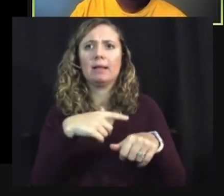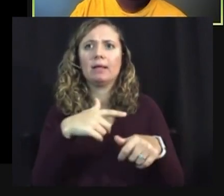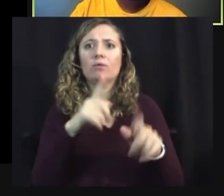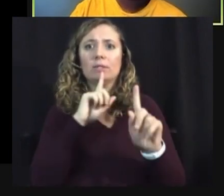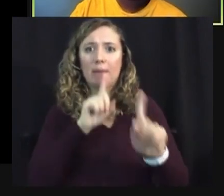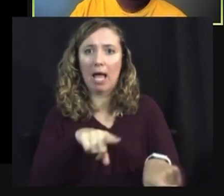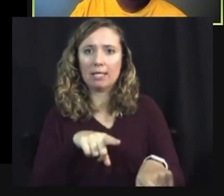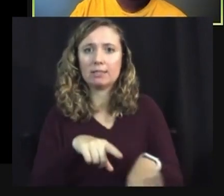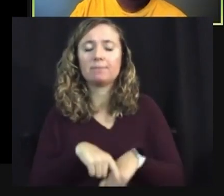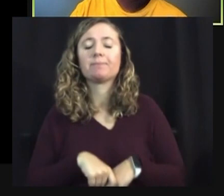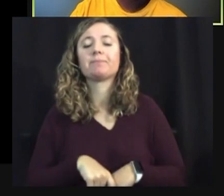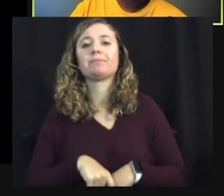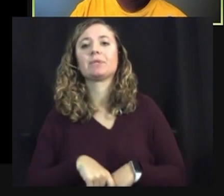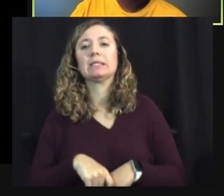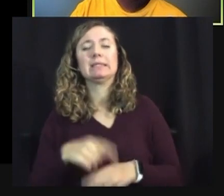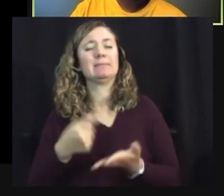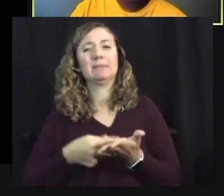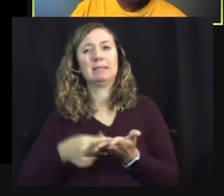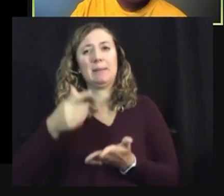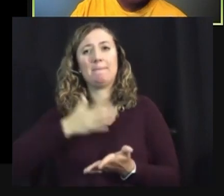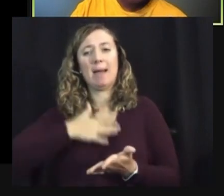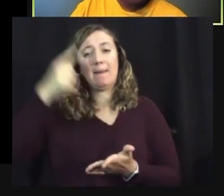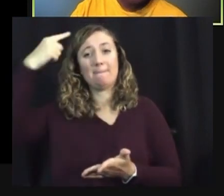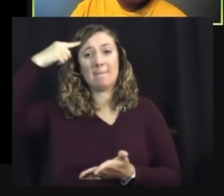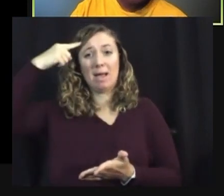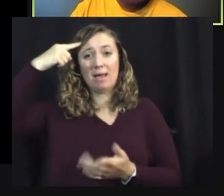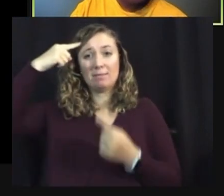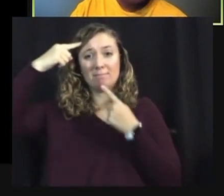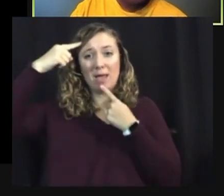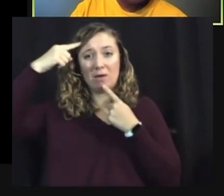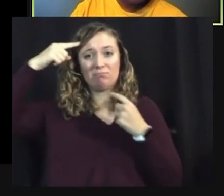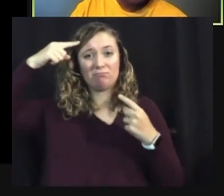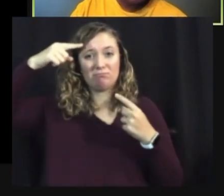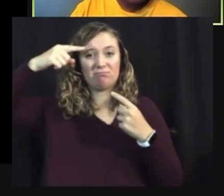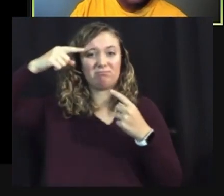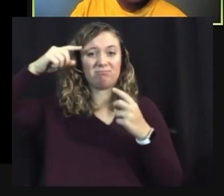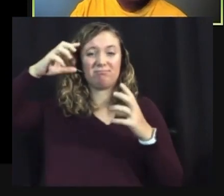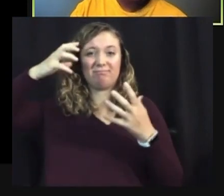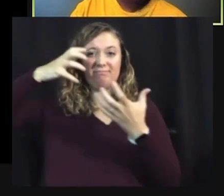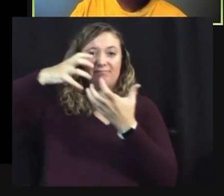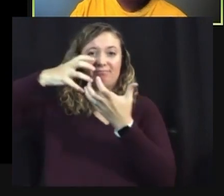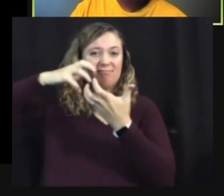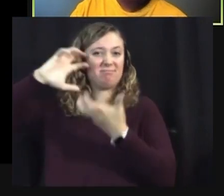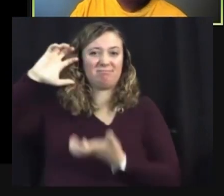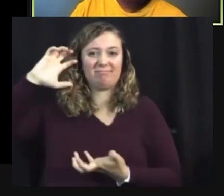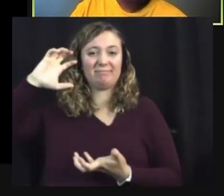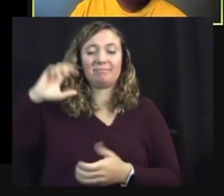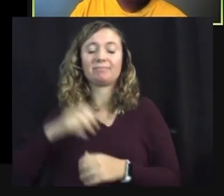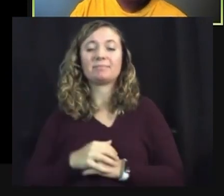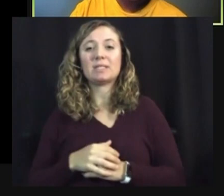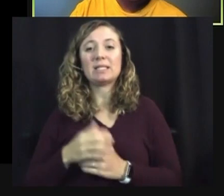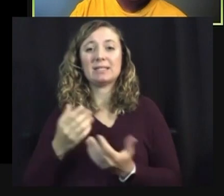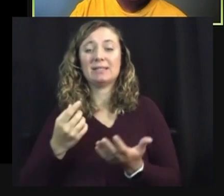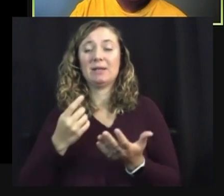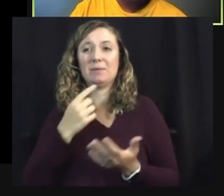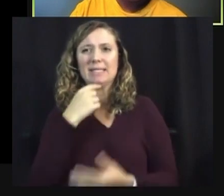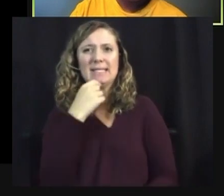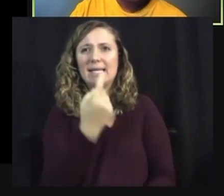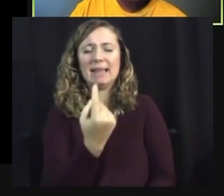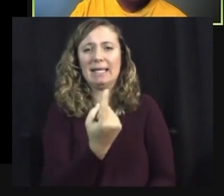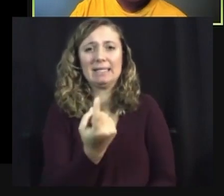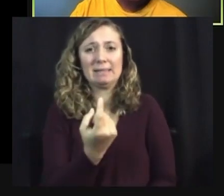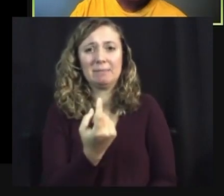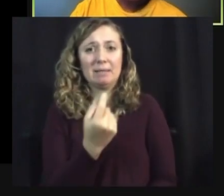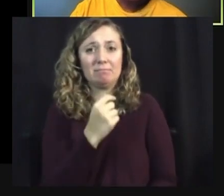my mind and my mouth are not connected to each other, and I will say things I don't want. In essence, I